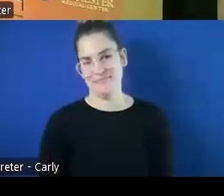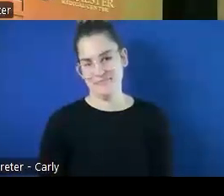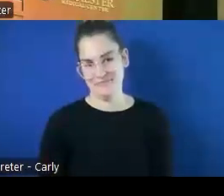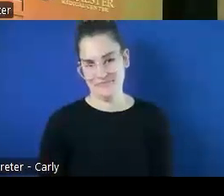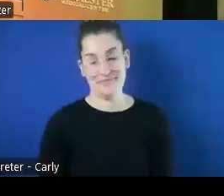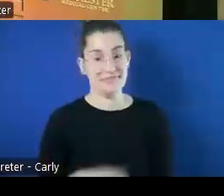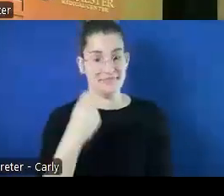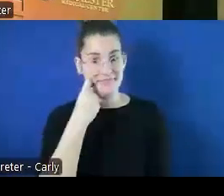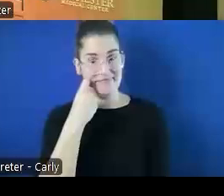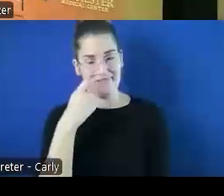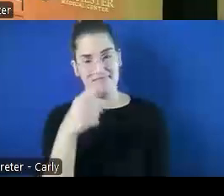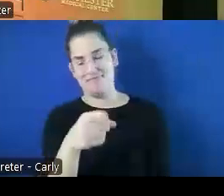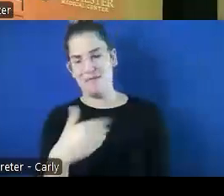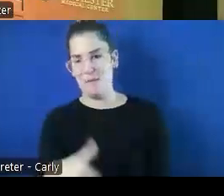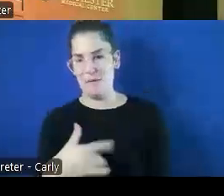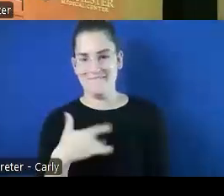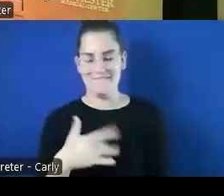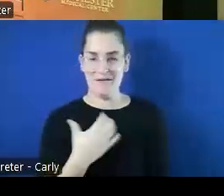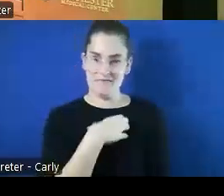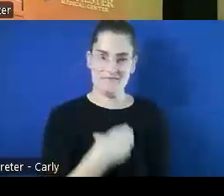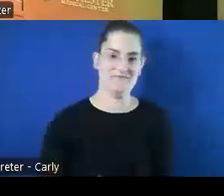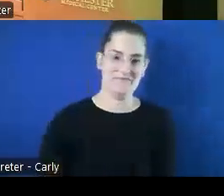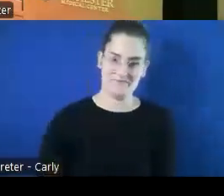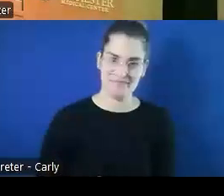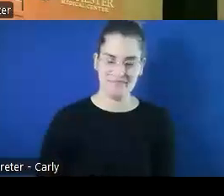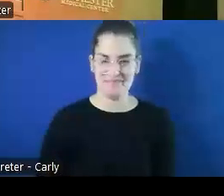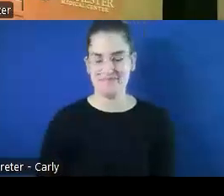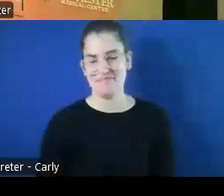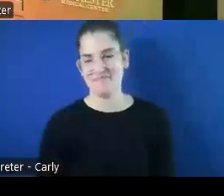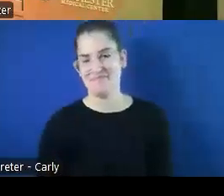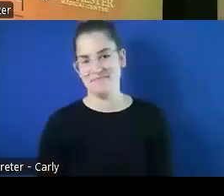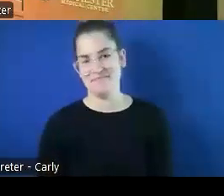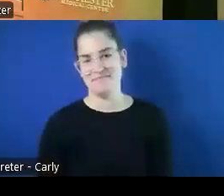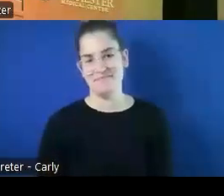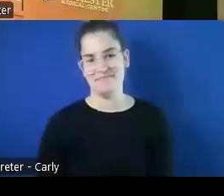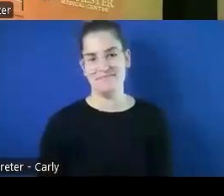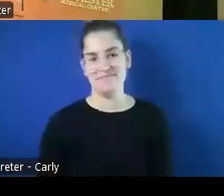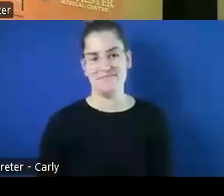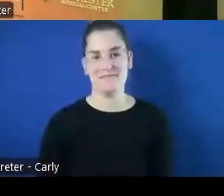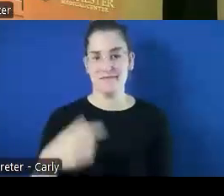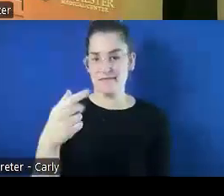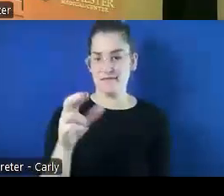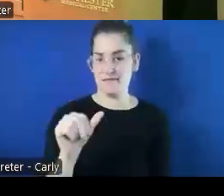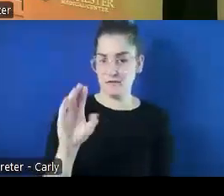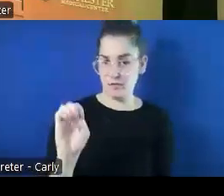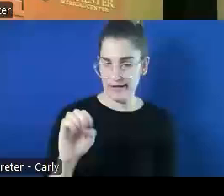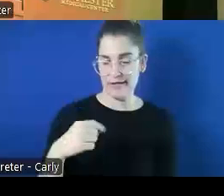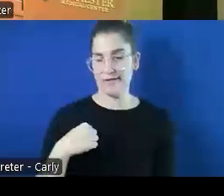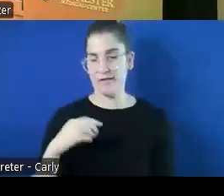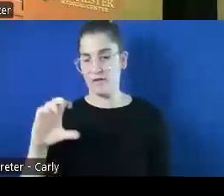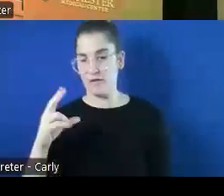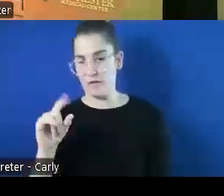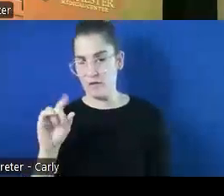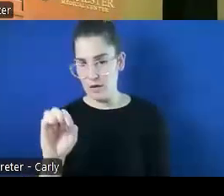we feel very passionate about as residents, and fellow residents Grace and Chloe and myself recently